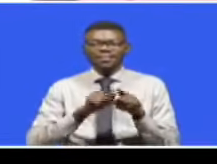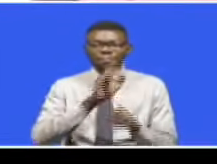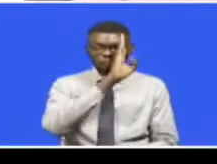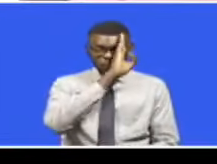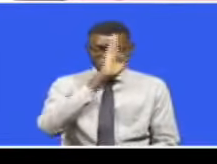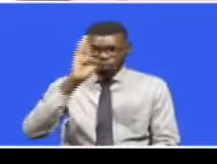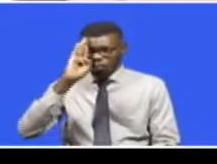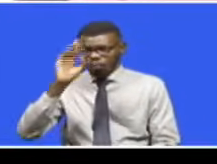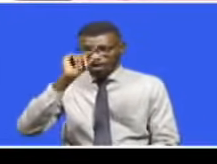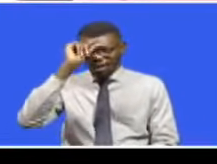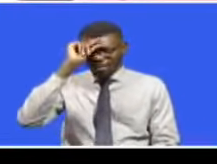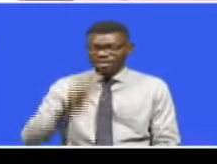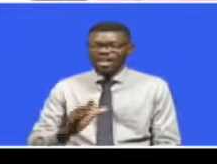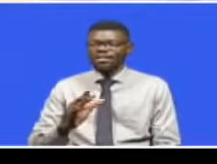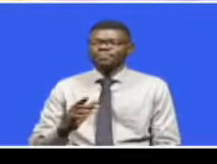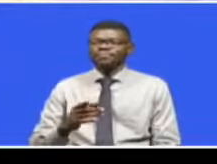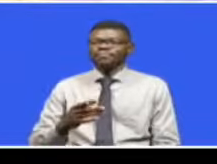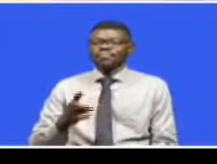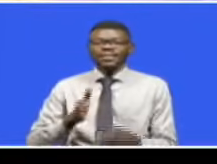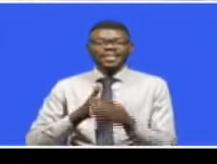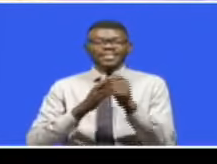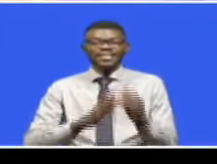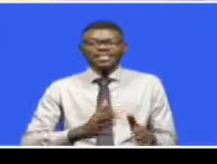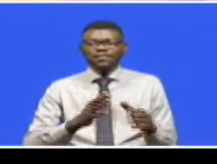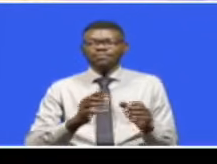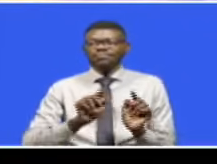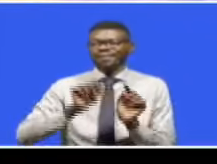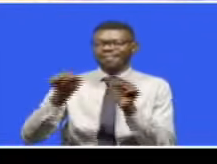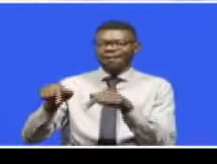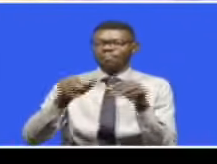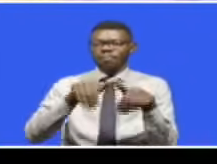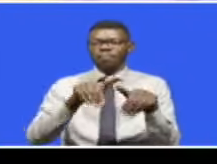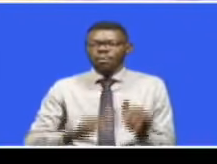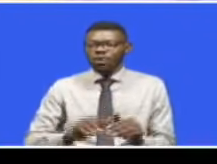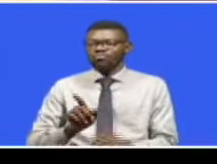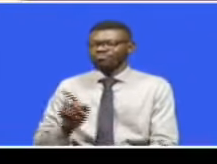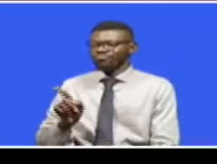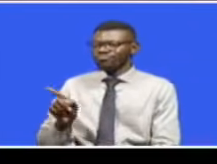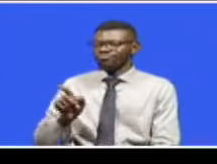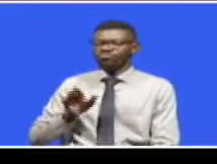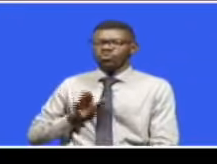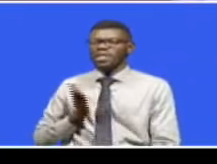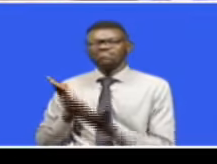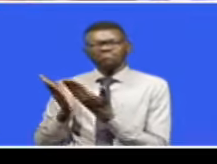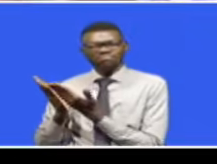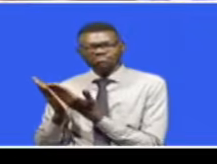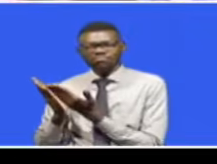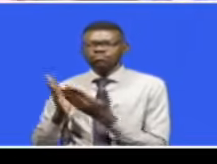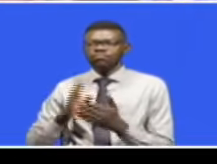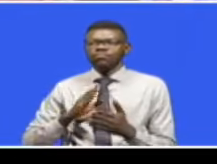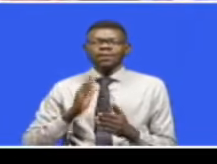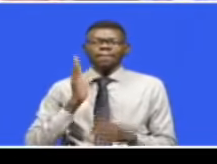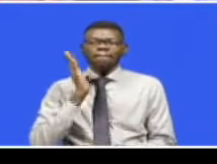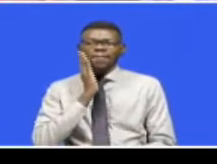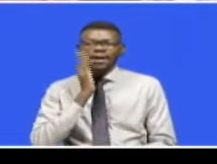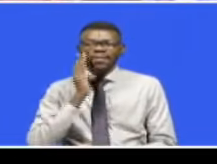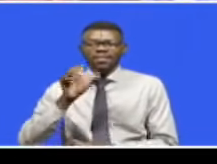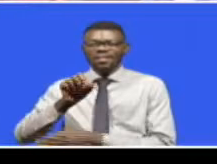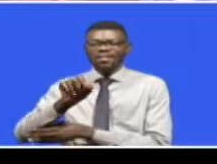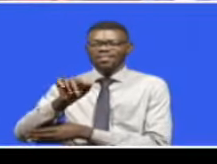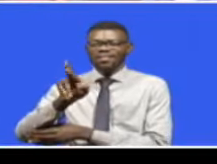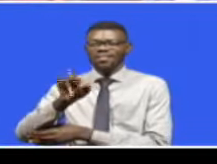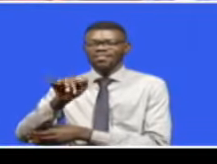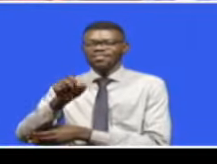counterpart Wycliffe Wangamati. The leaders had attended the burial ceremony of the late Margaret Mutenyo Nandalwe, the mother of Sirisia